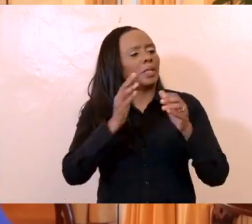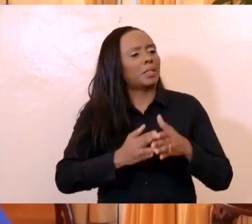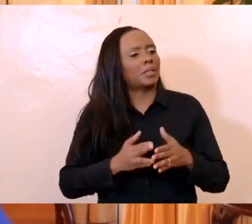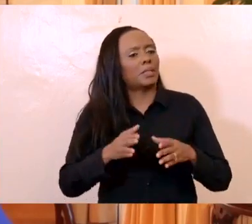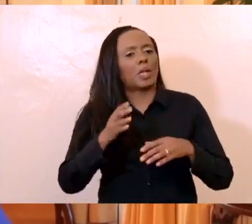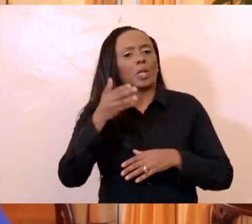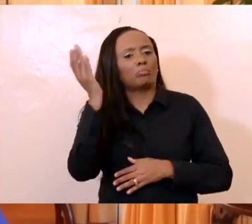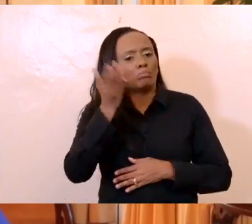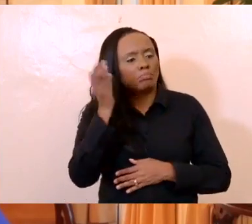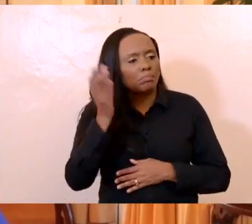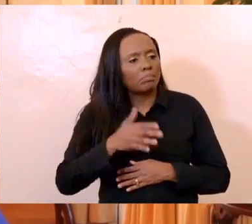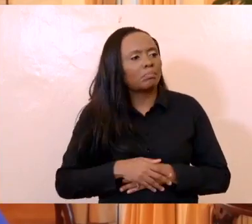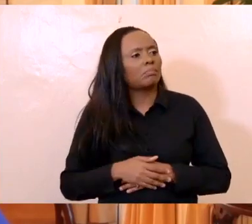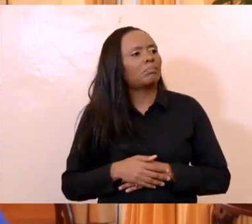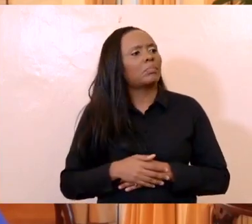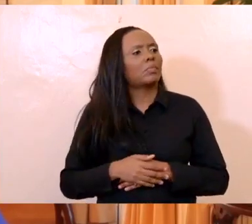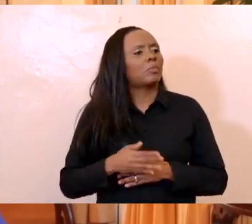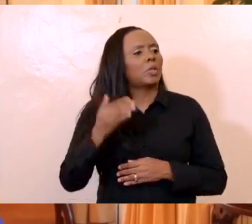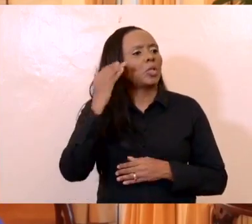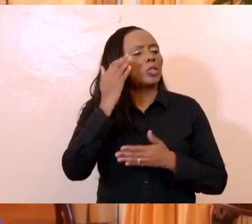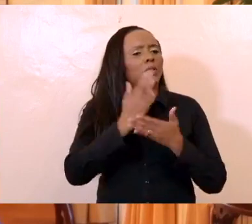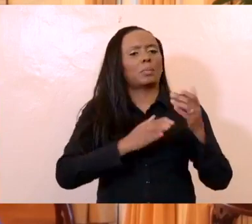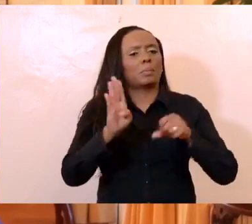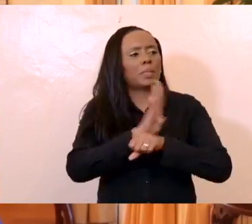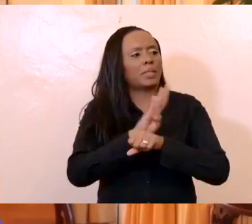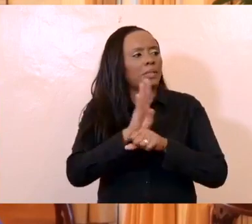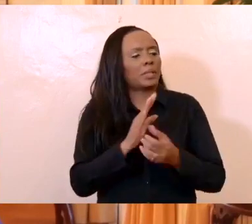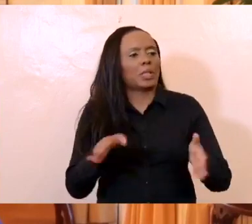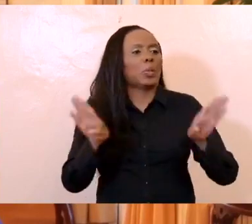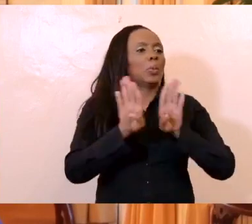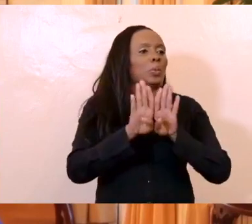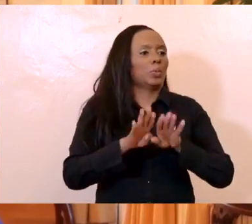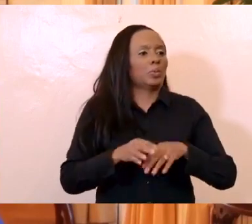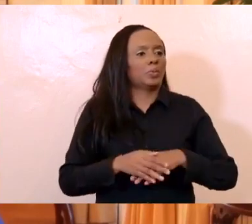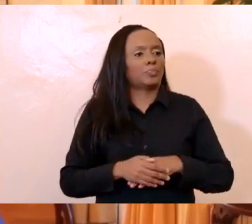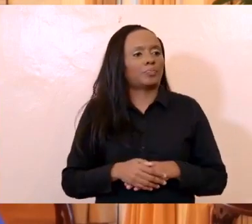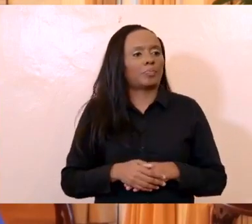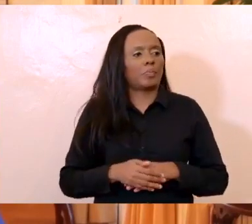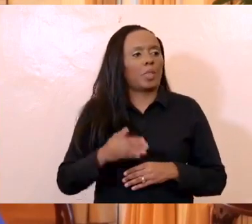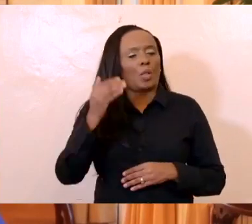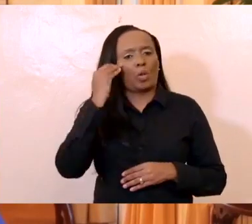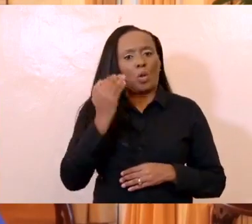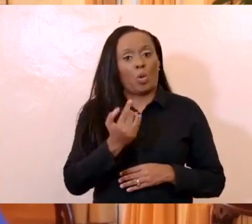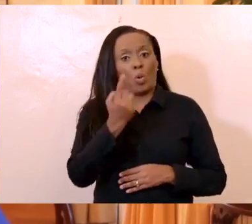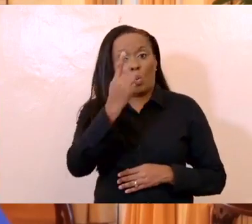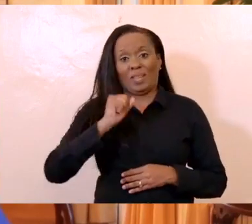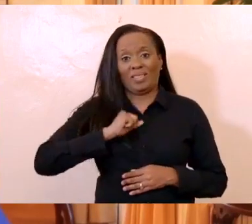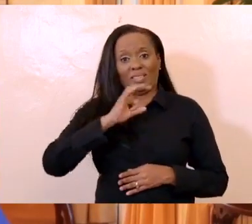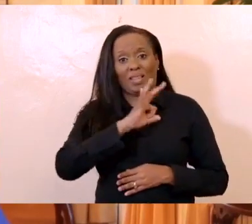business spaces close. We've heard that an employee at a particular place has become